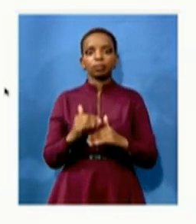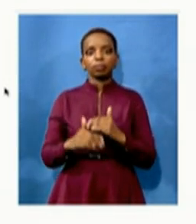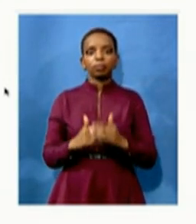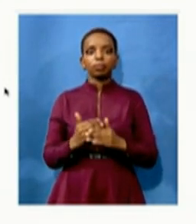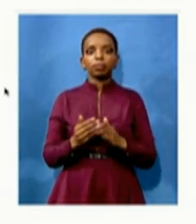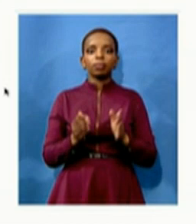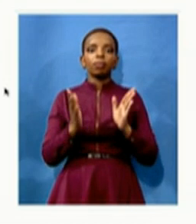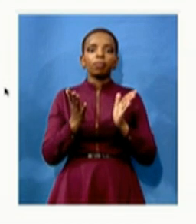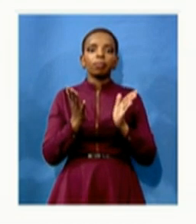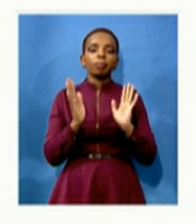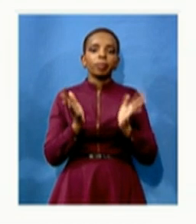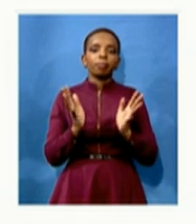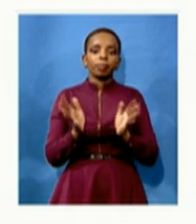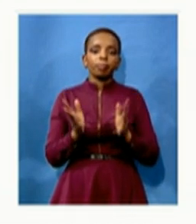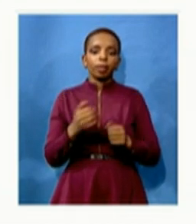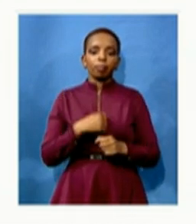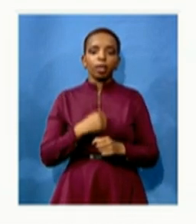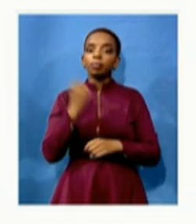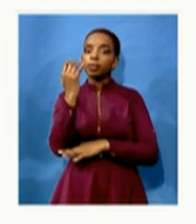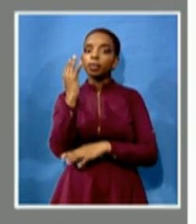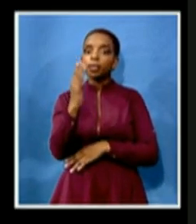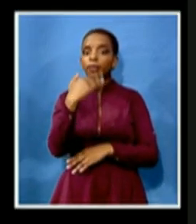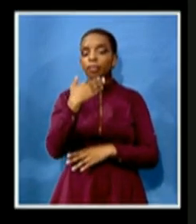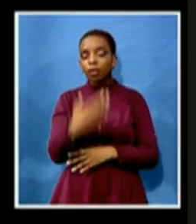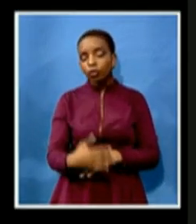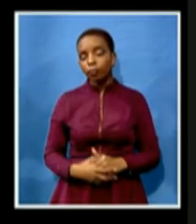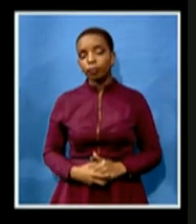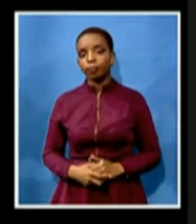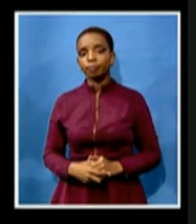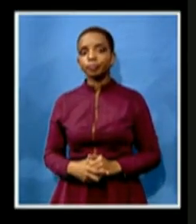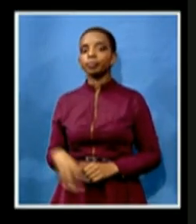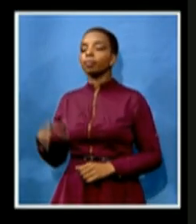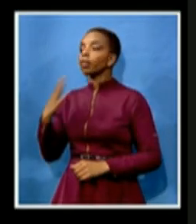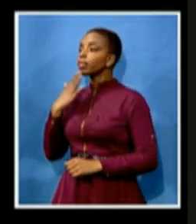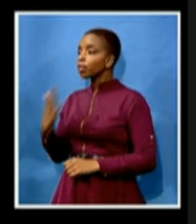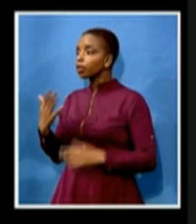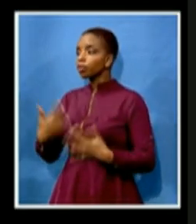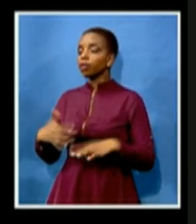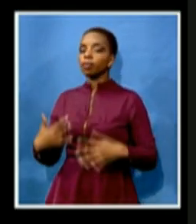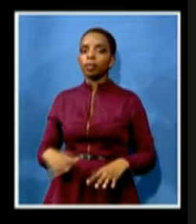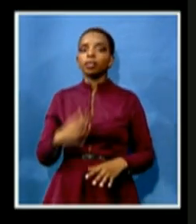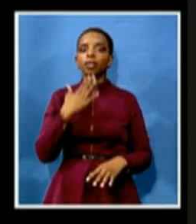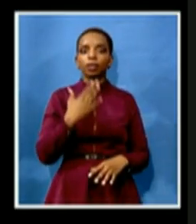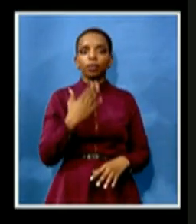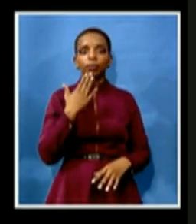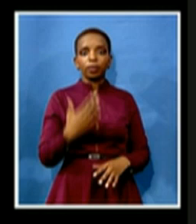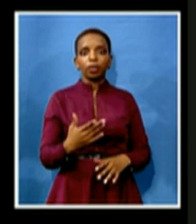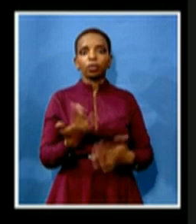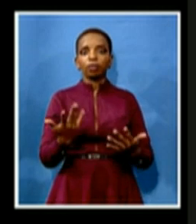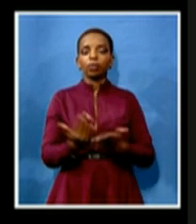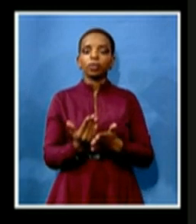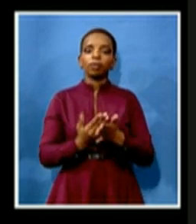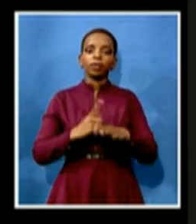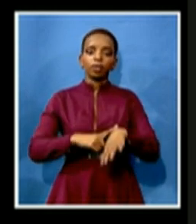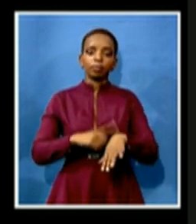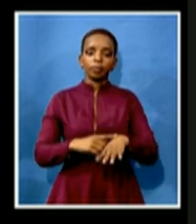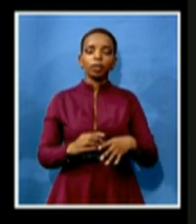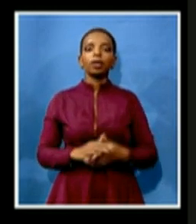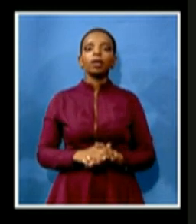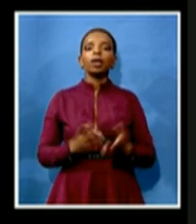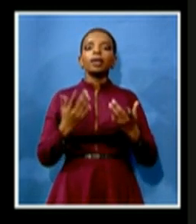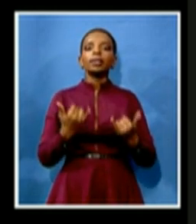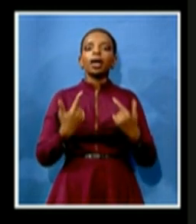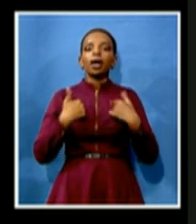Thank you very much. Thank you very much, Pierre. Thank you for sticking to the time. If I can now ask Zaid to load